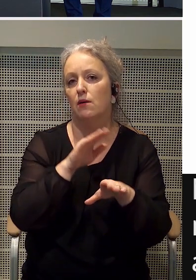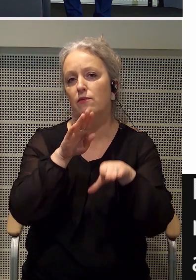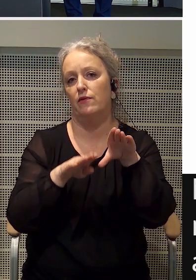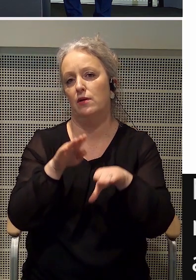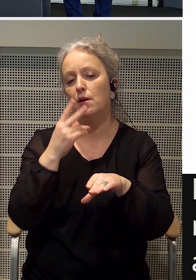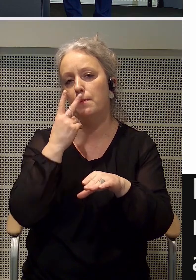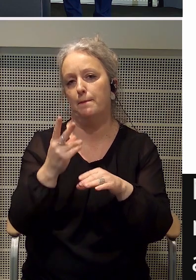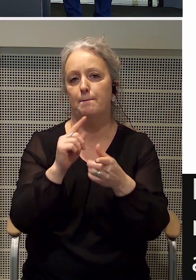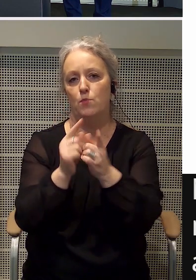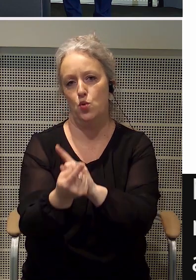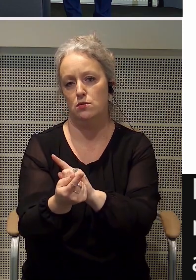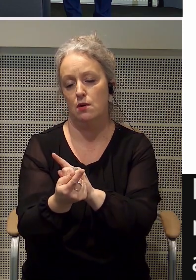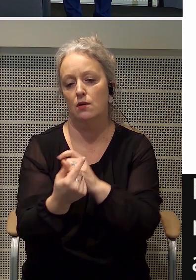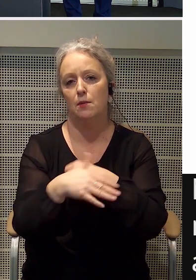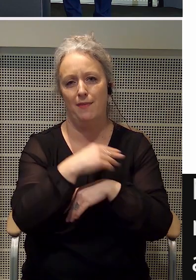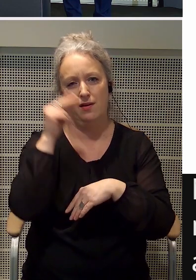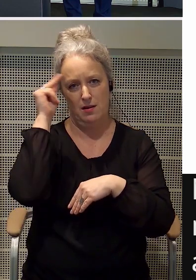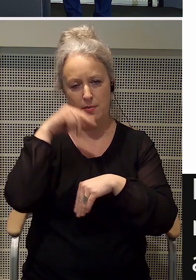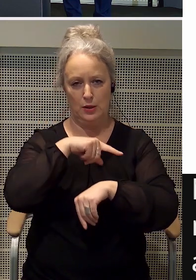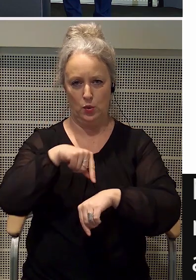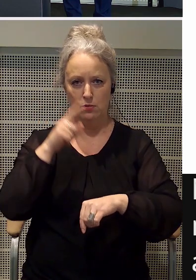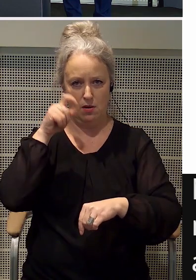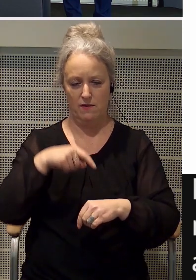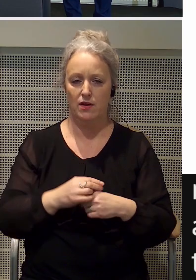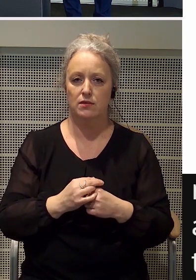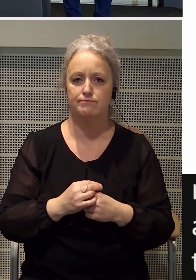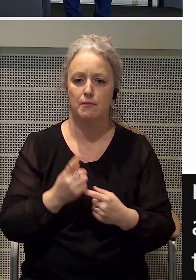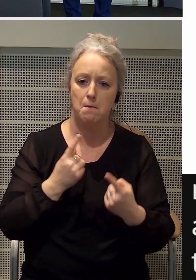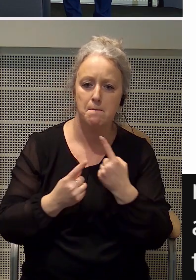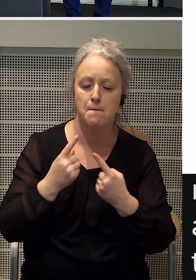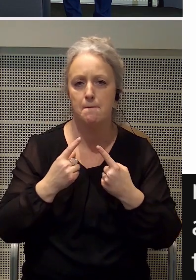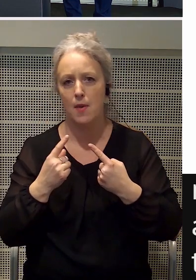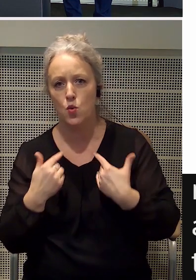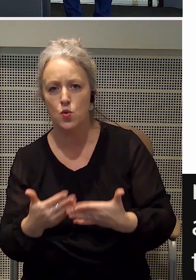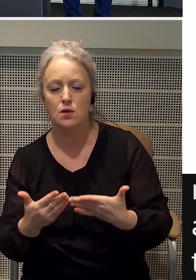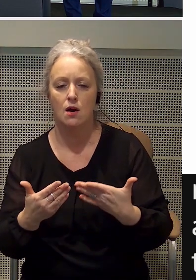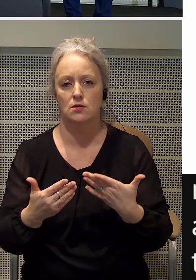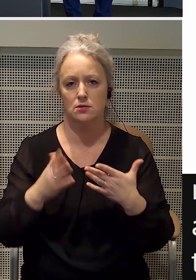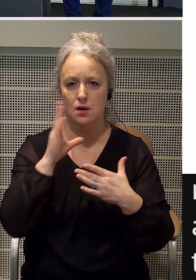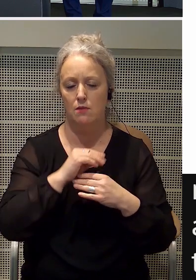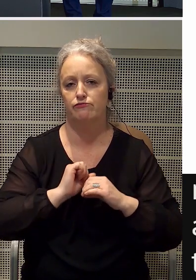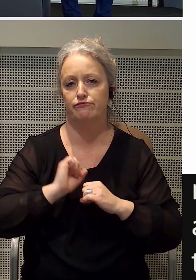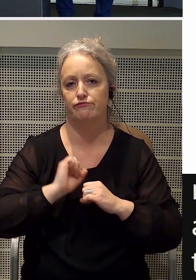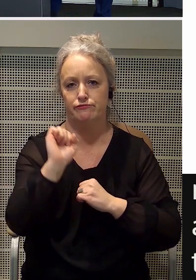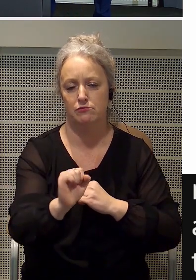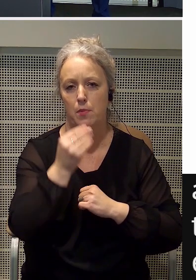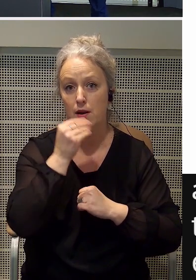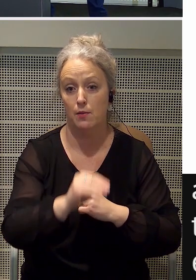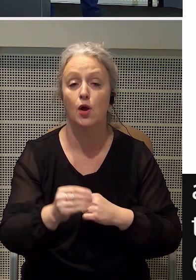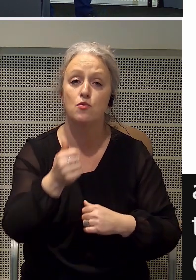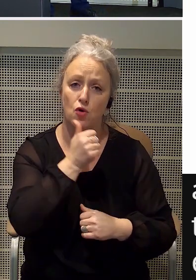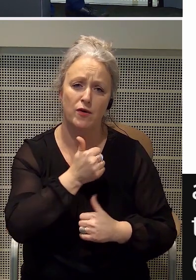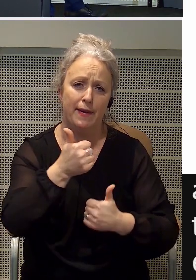If our communication hasn't gone well so far, we need to find other ways. This has been our lesson. So let's try